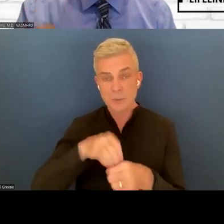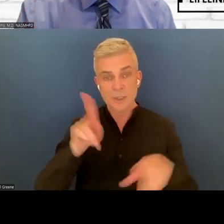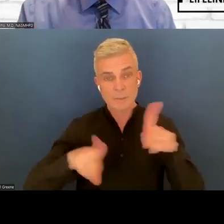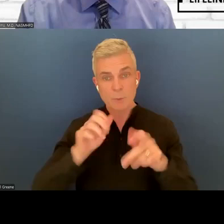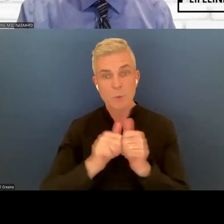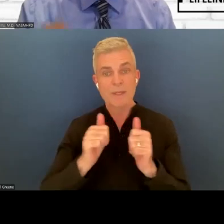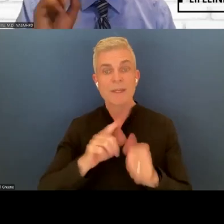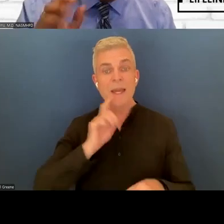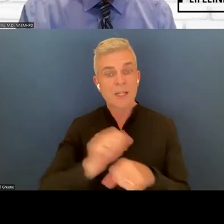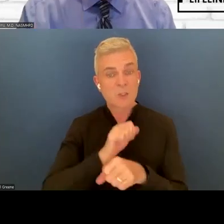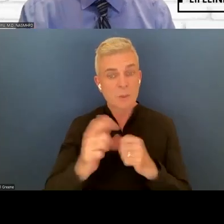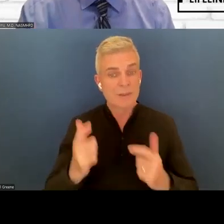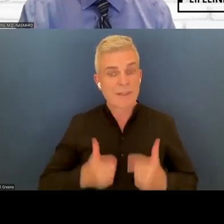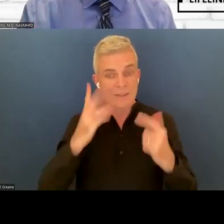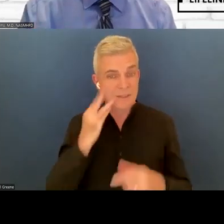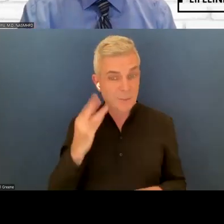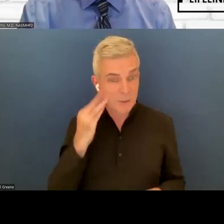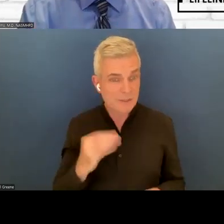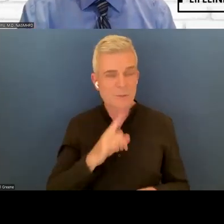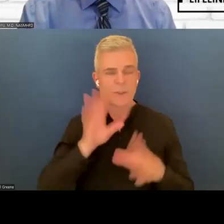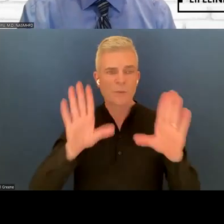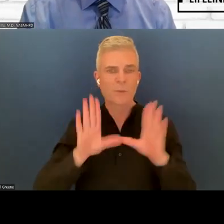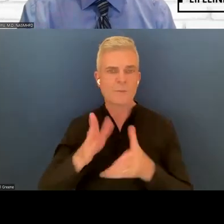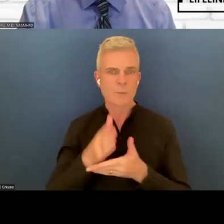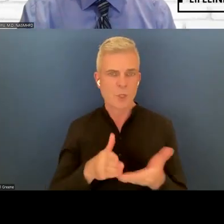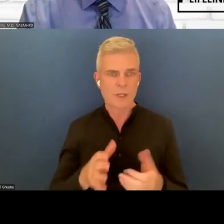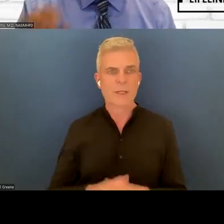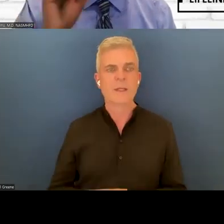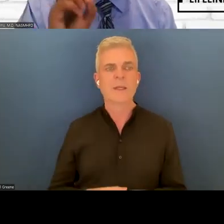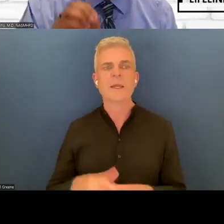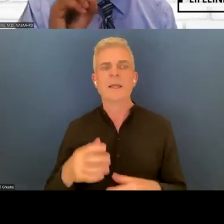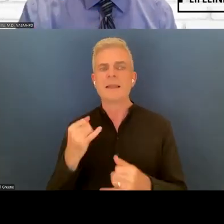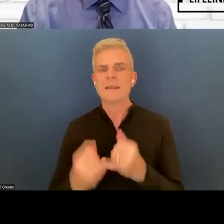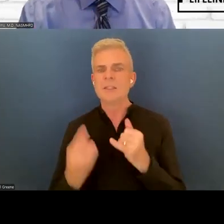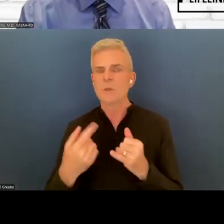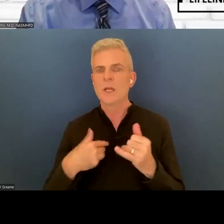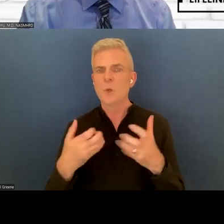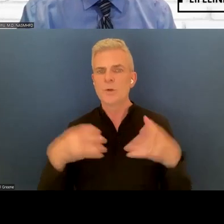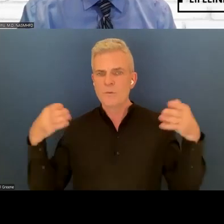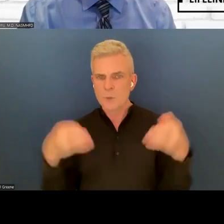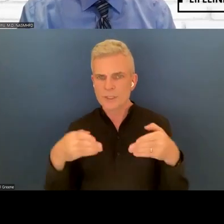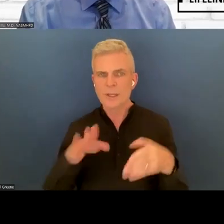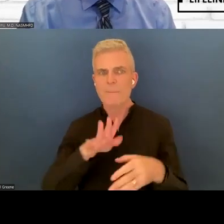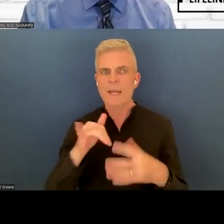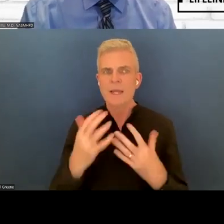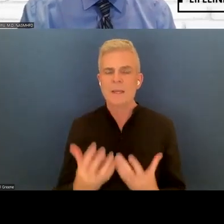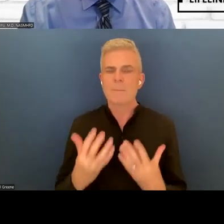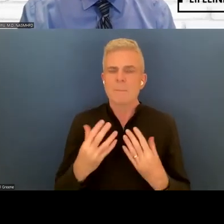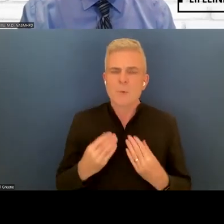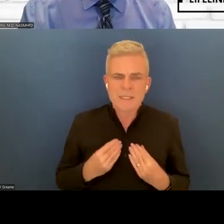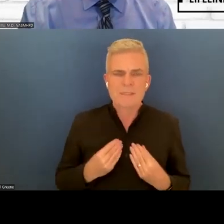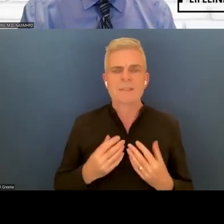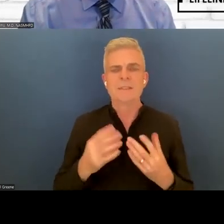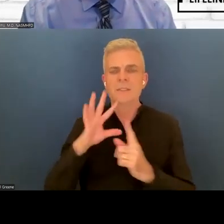just such a wonderful piece. So last slide, because I really want to kind of focus on this. By embracing cultural sensitivity, if we could go back to that